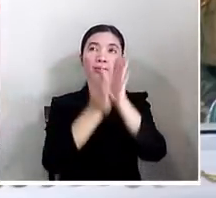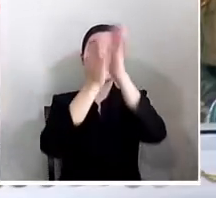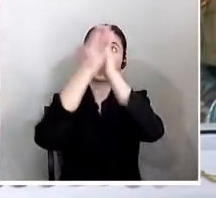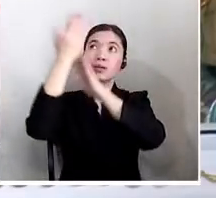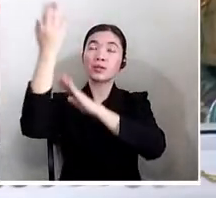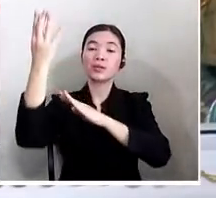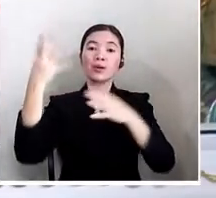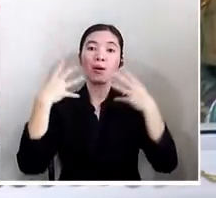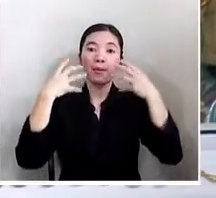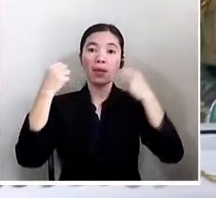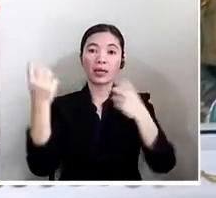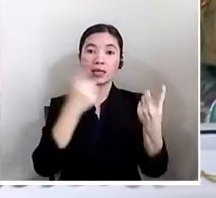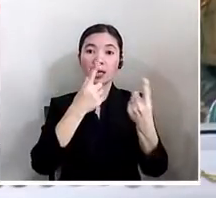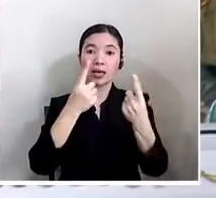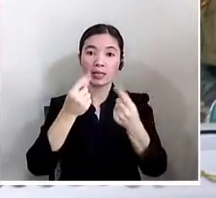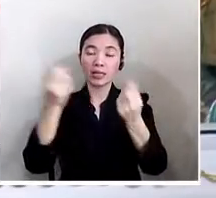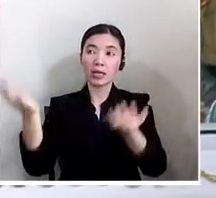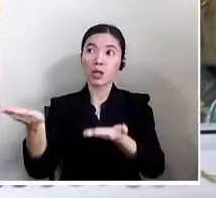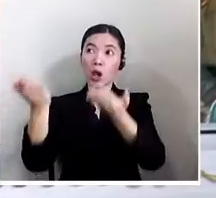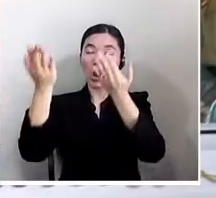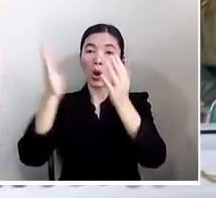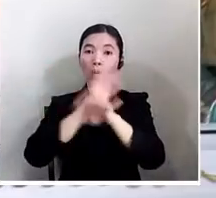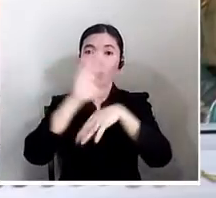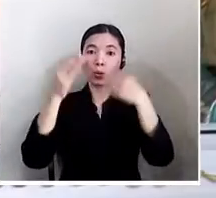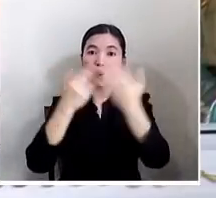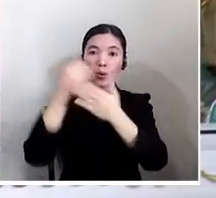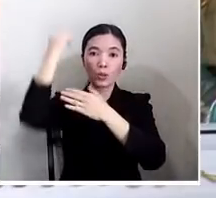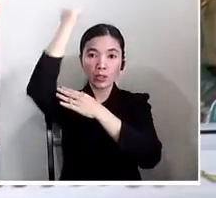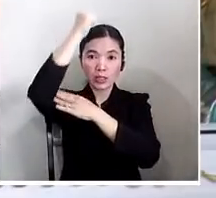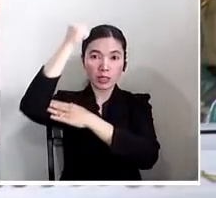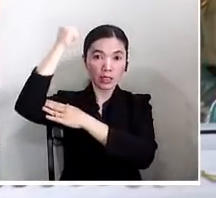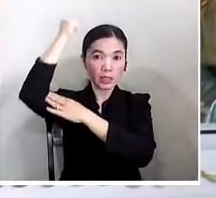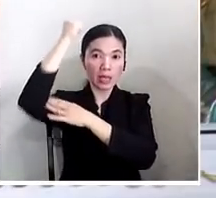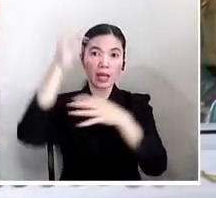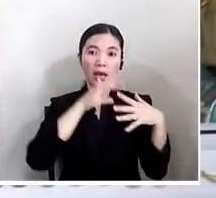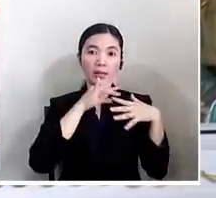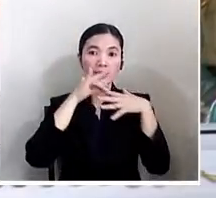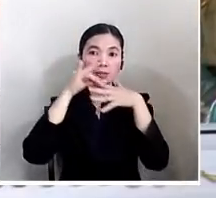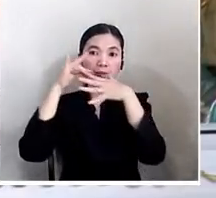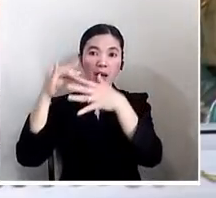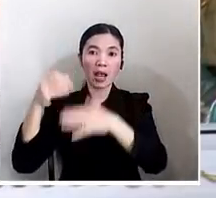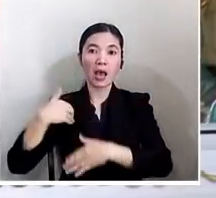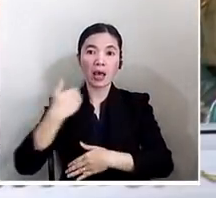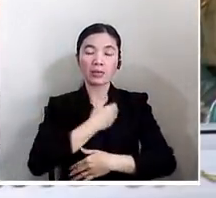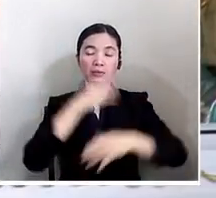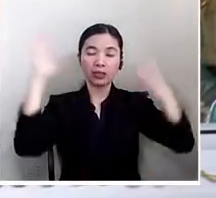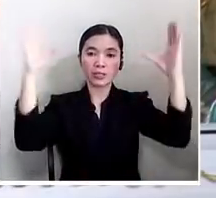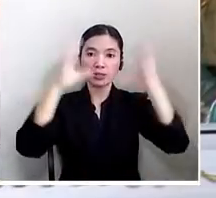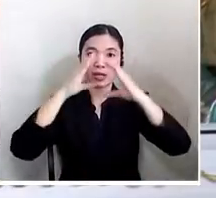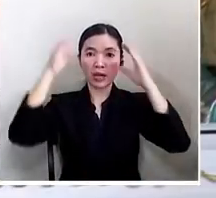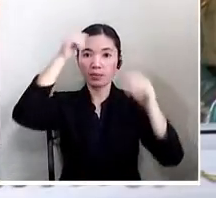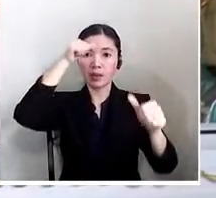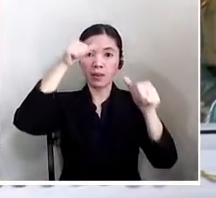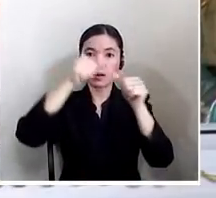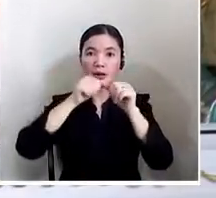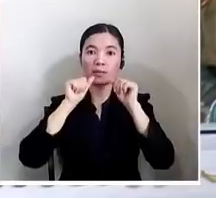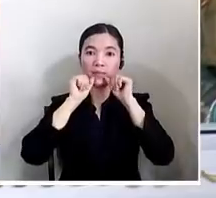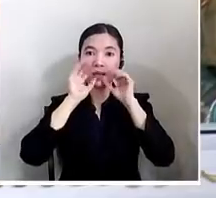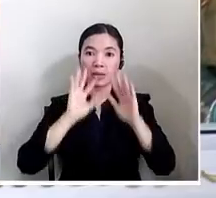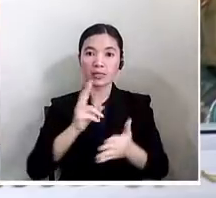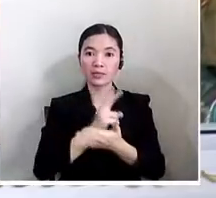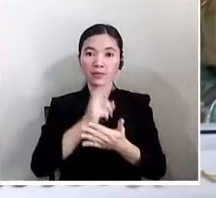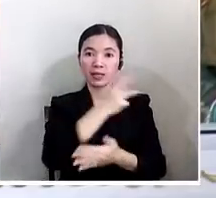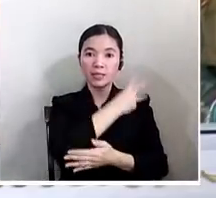the exaltation of all the saints, and especially as we celebrate the memory of the Blessed Virgin Mary,